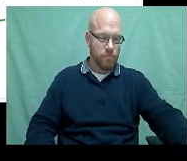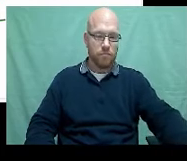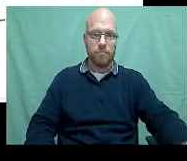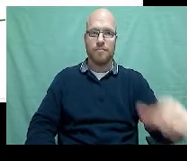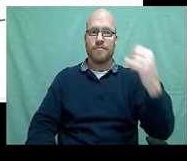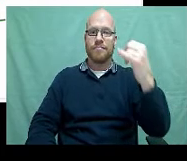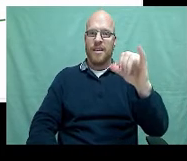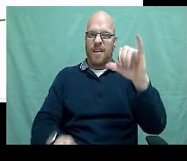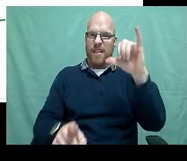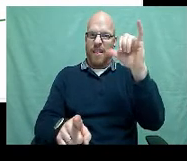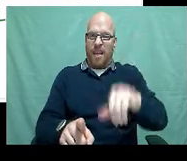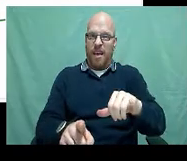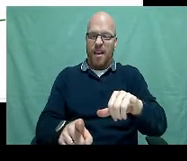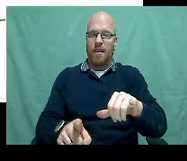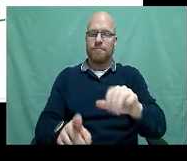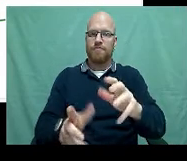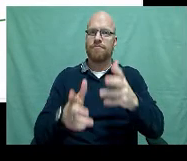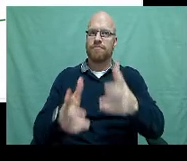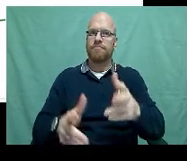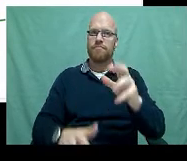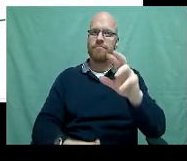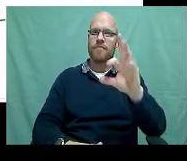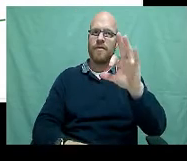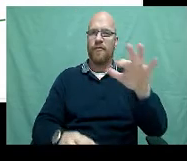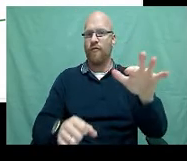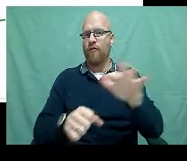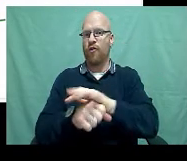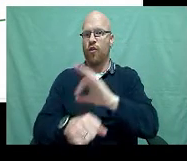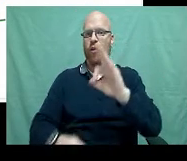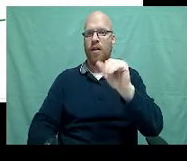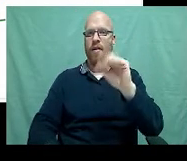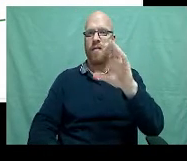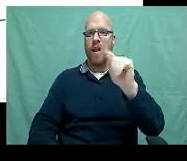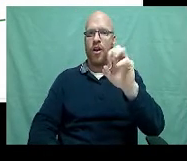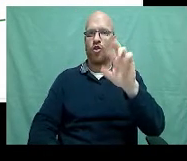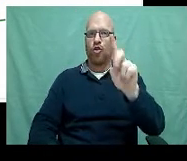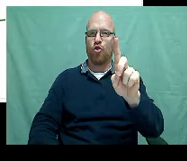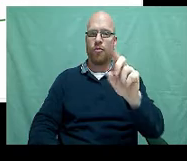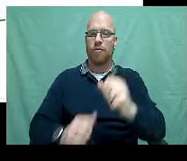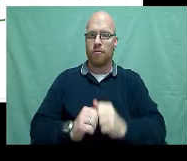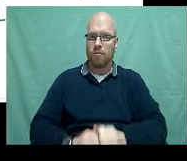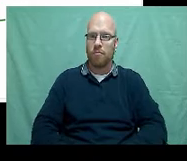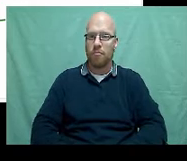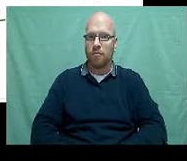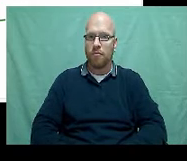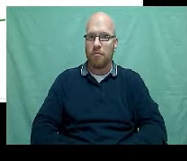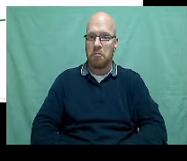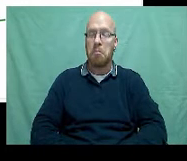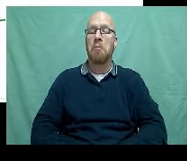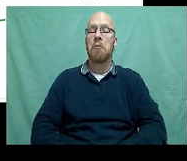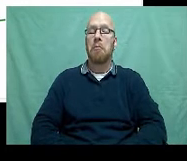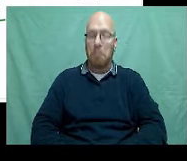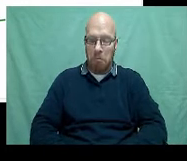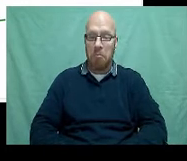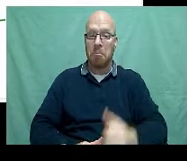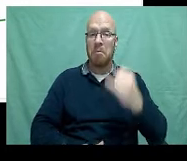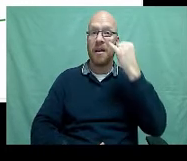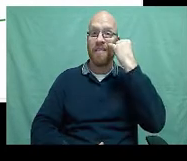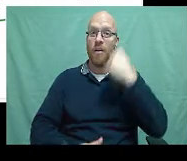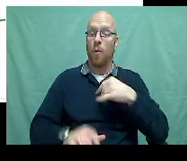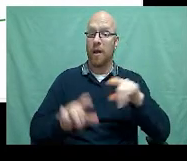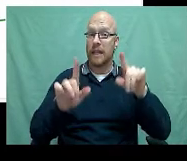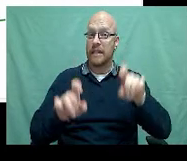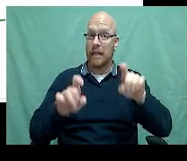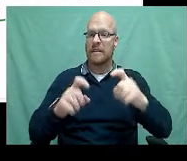here's what we have we this is completely factored now x plus 4 times times quantity 2x plus 7